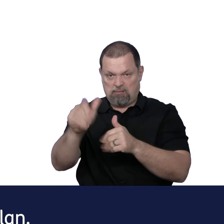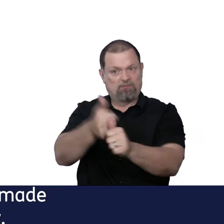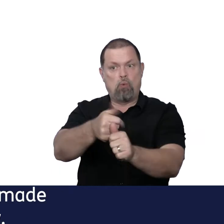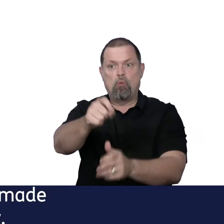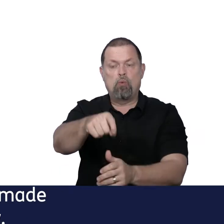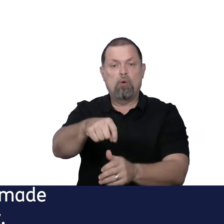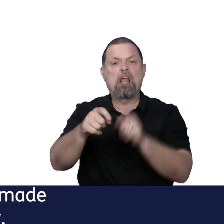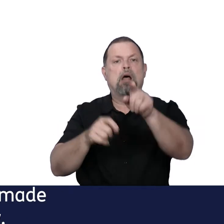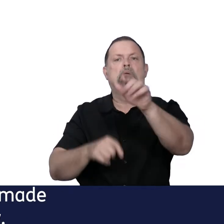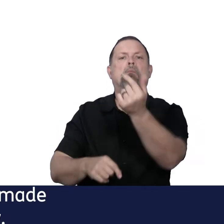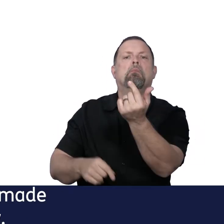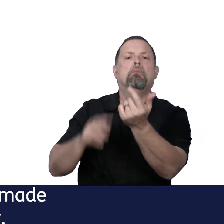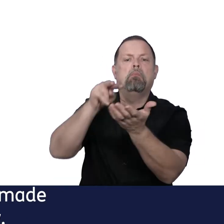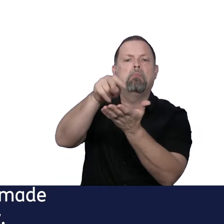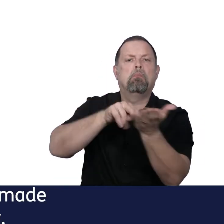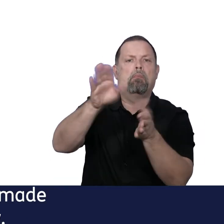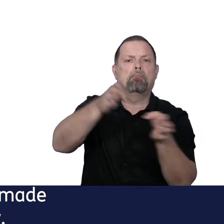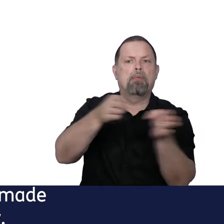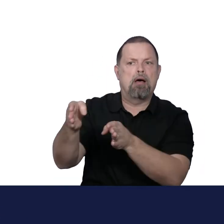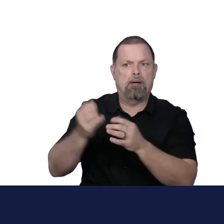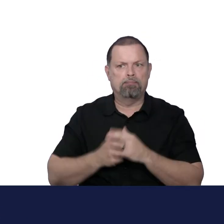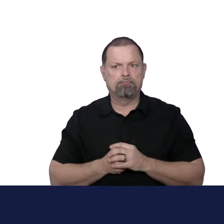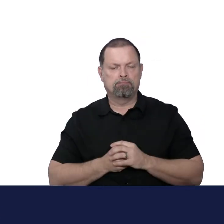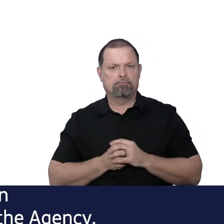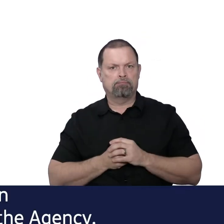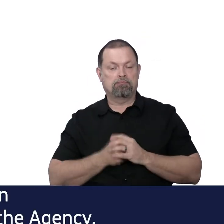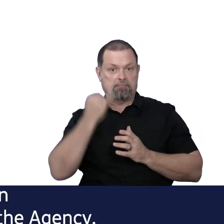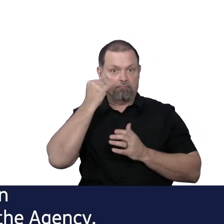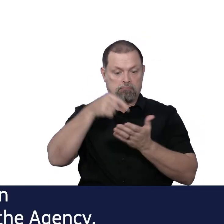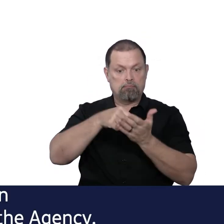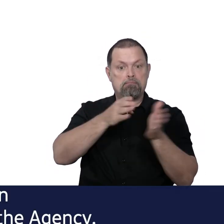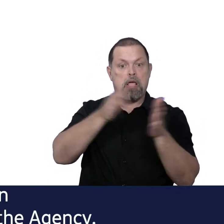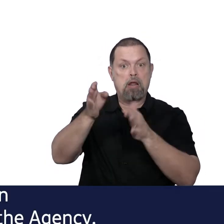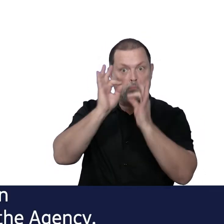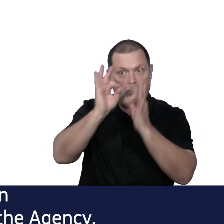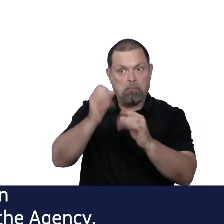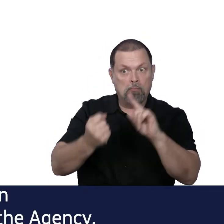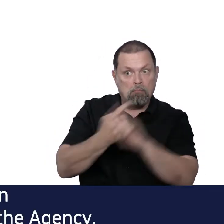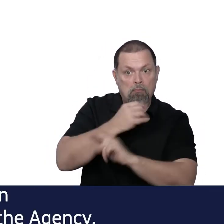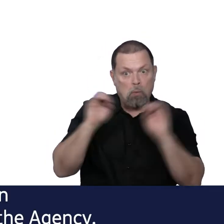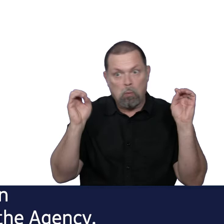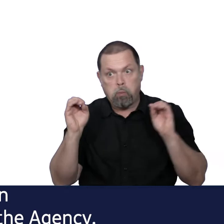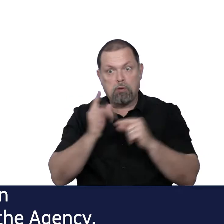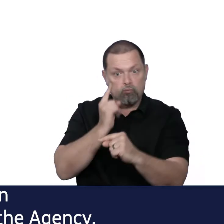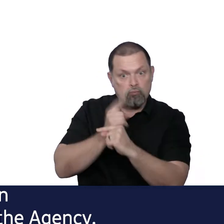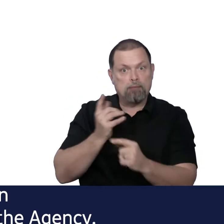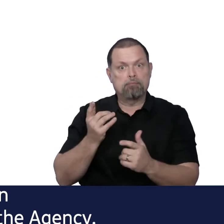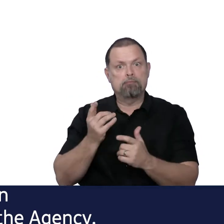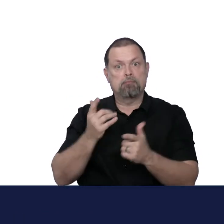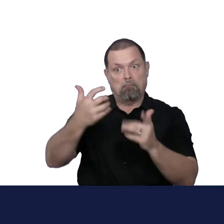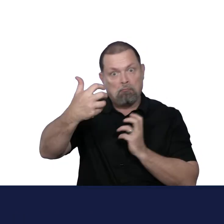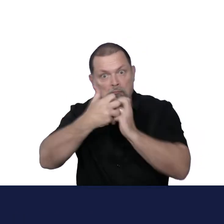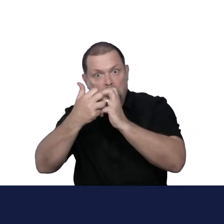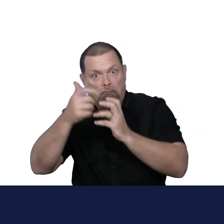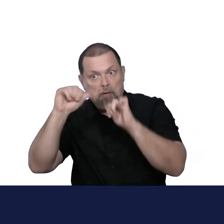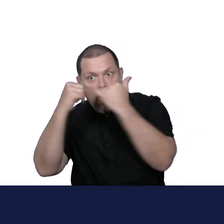plan. Find out if the airline made its plan properly. Make sure its plan follows the rules made by the